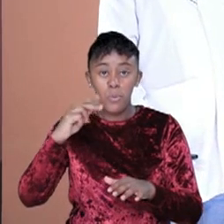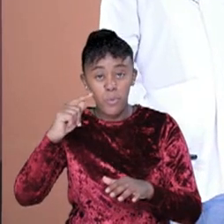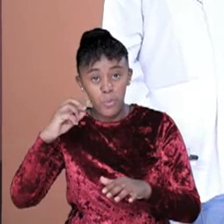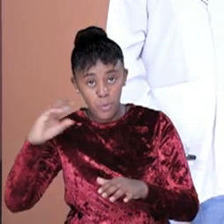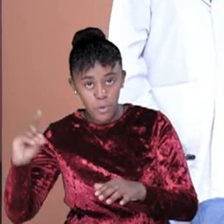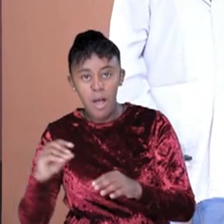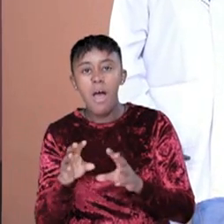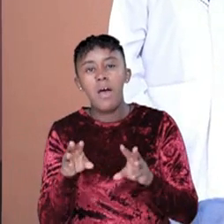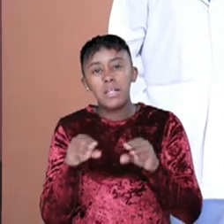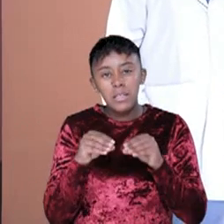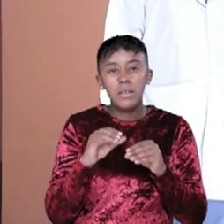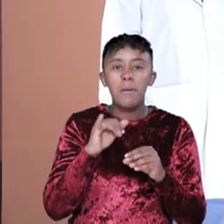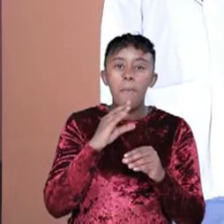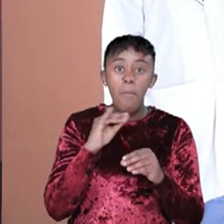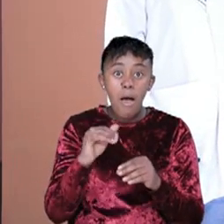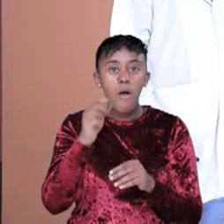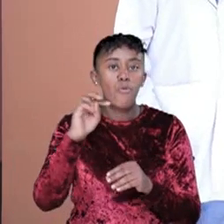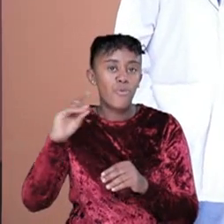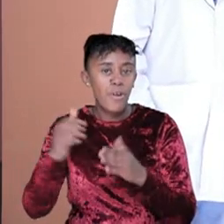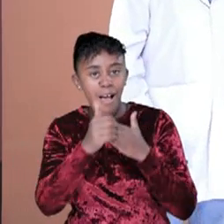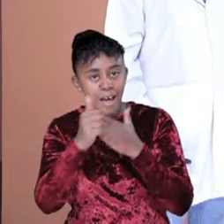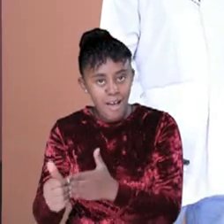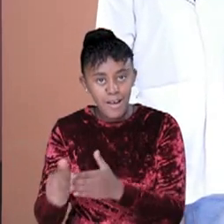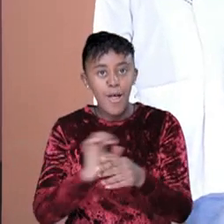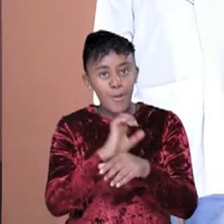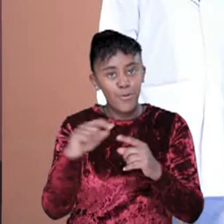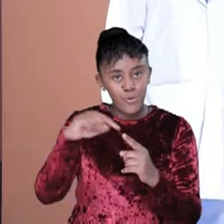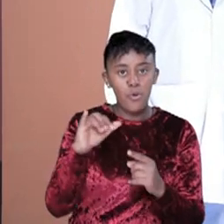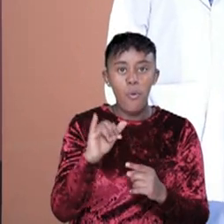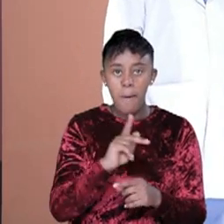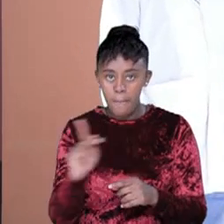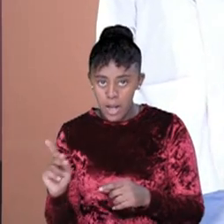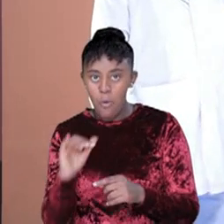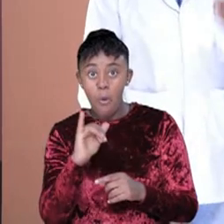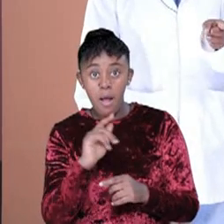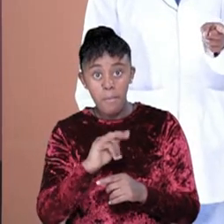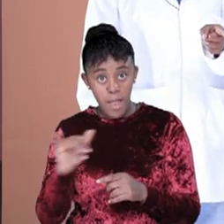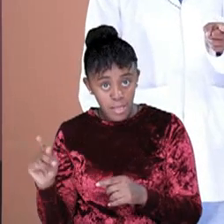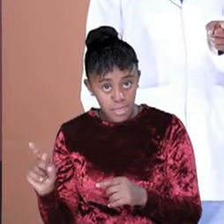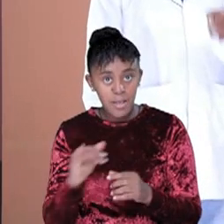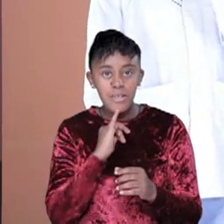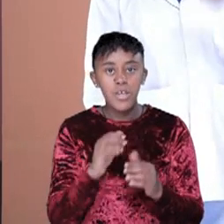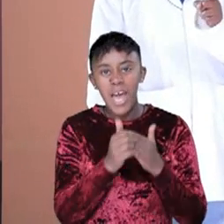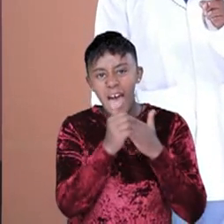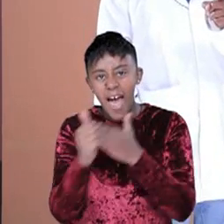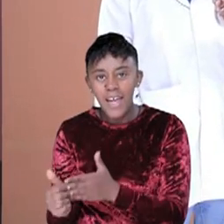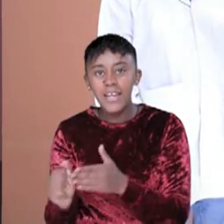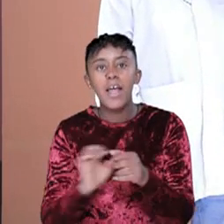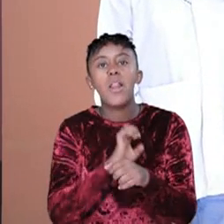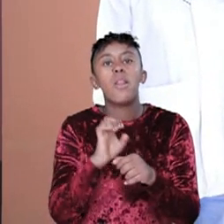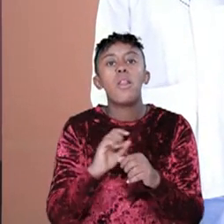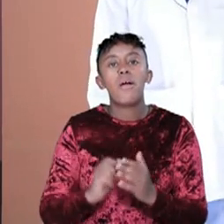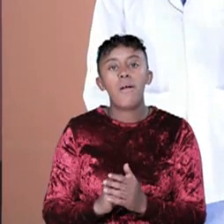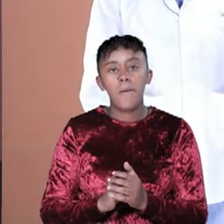and attracted by the anode, anode is guide this electron to the Y plate. The Y plate is guide